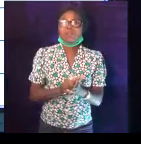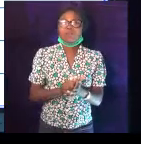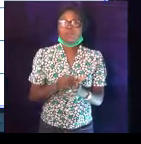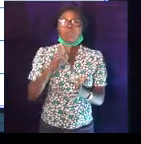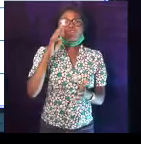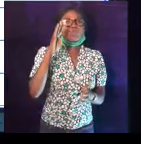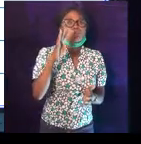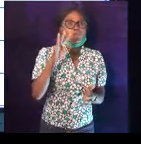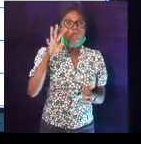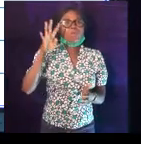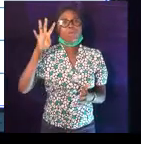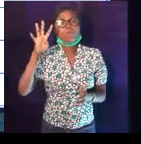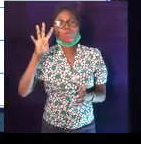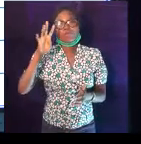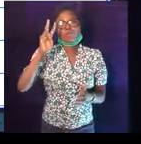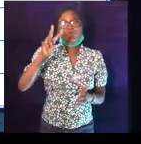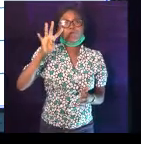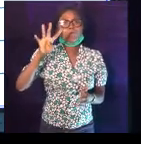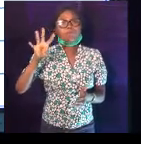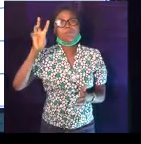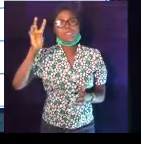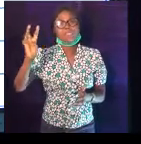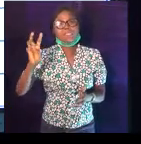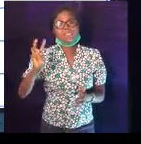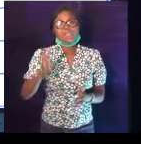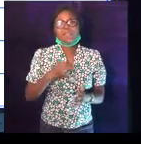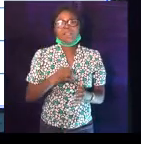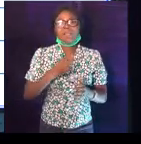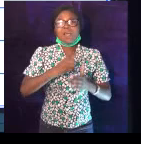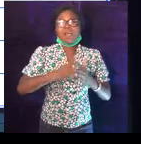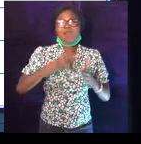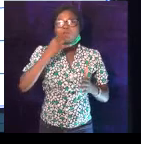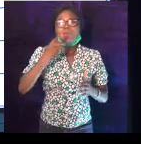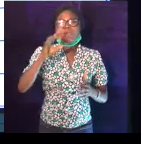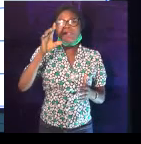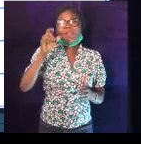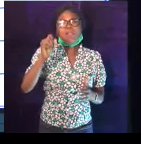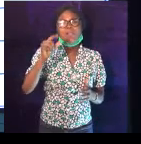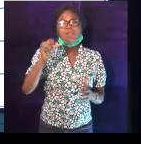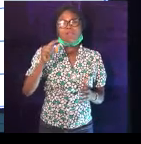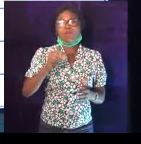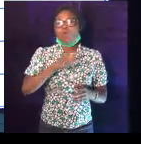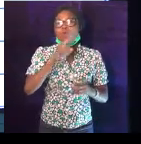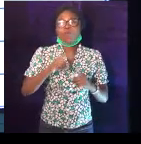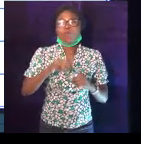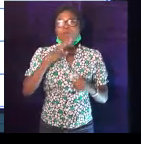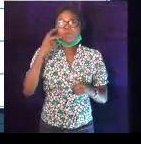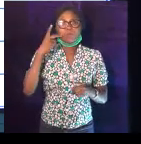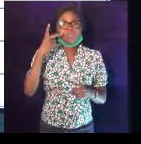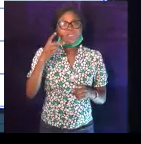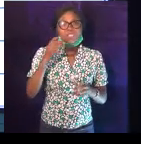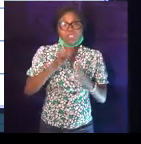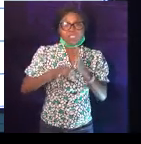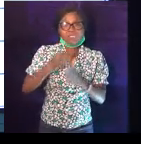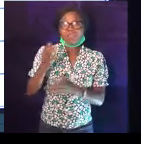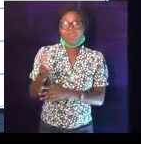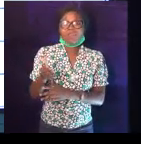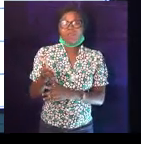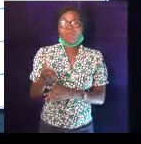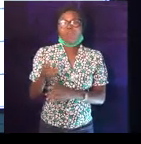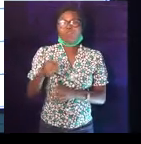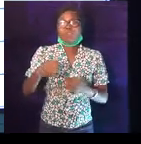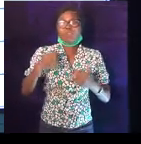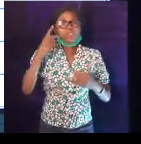have 2, 4, 6, 8, 10, then half will be 11. And of course, when you check under the frequency column, you see